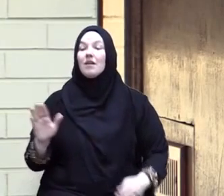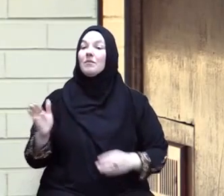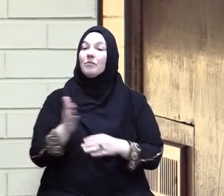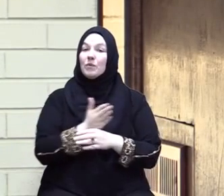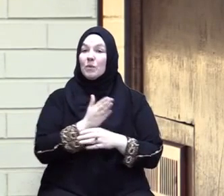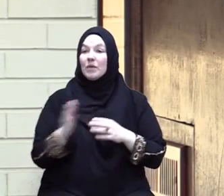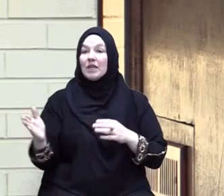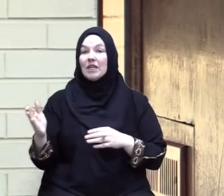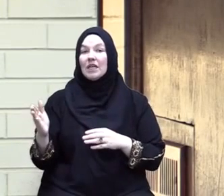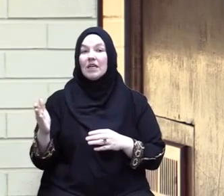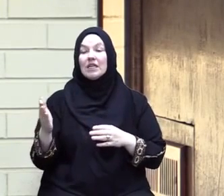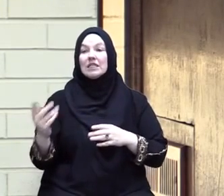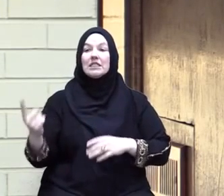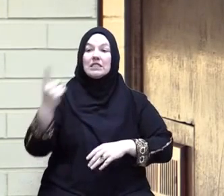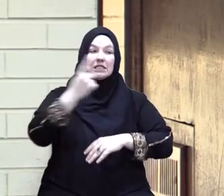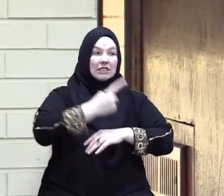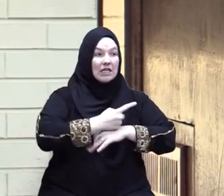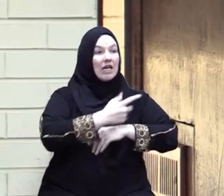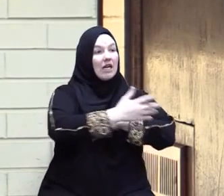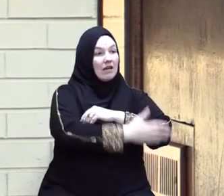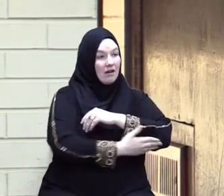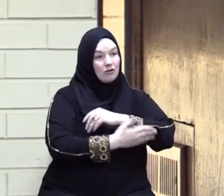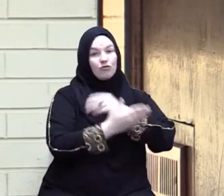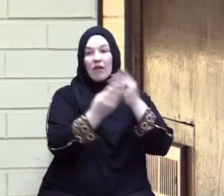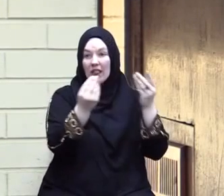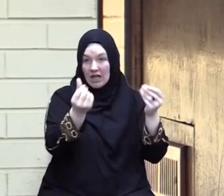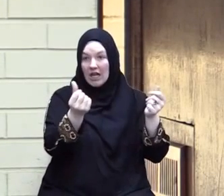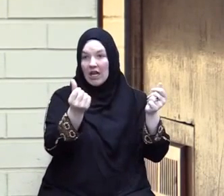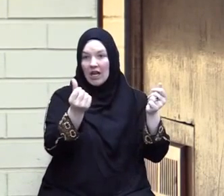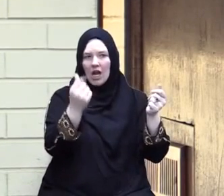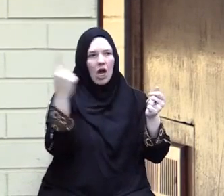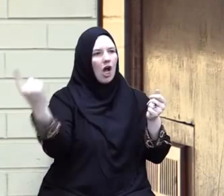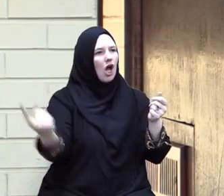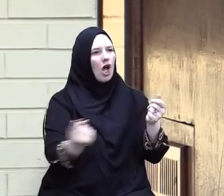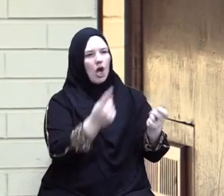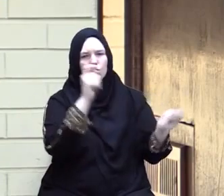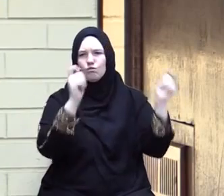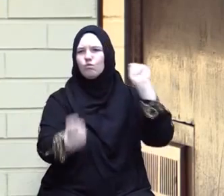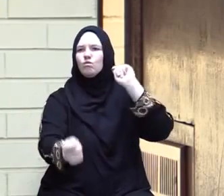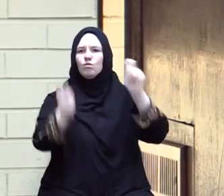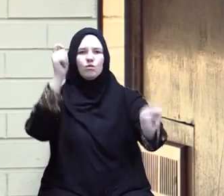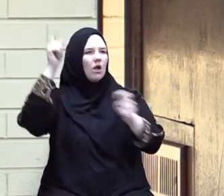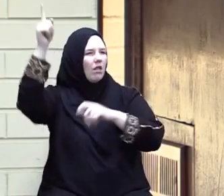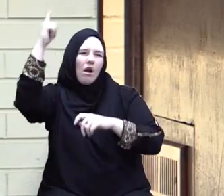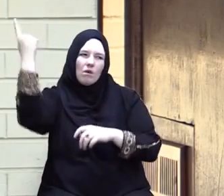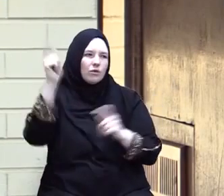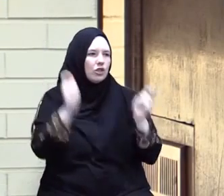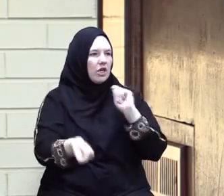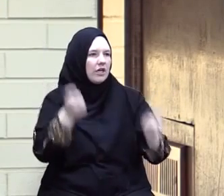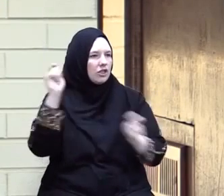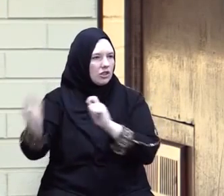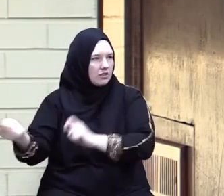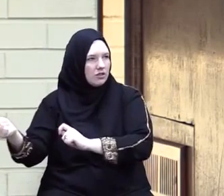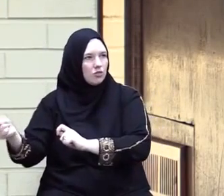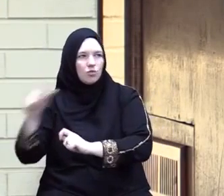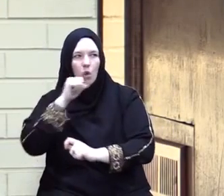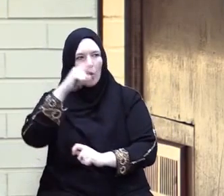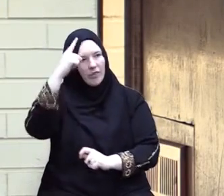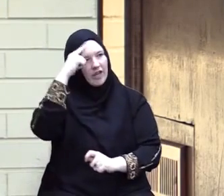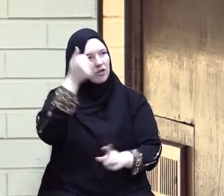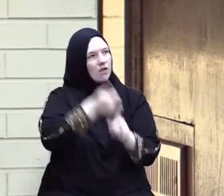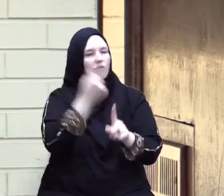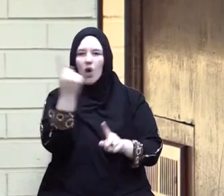between people and recycling them between nations, so that we do not get desperate and we do not